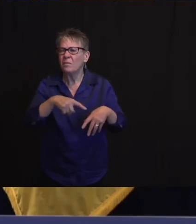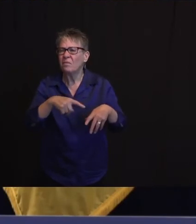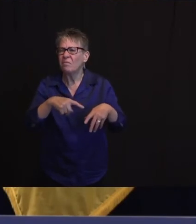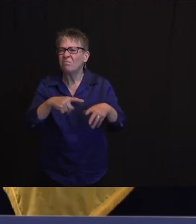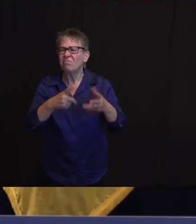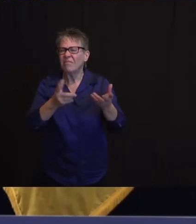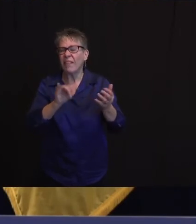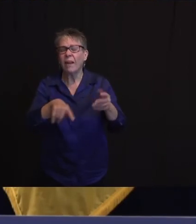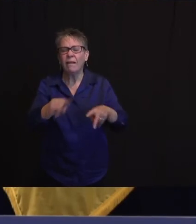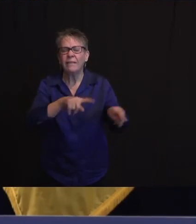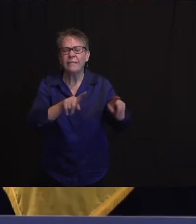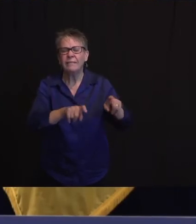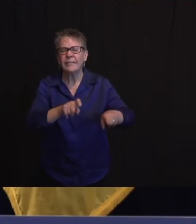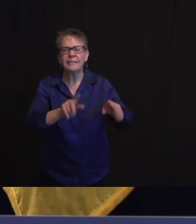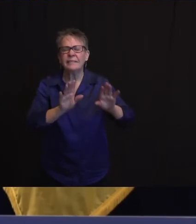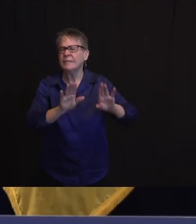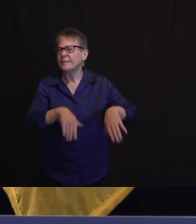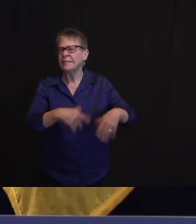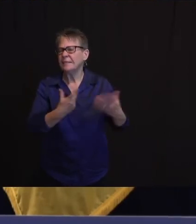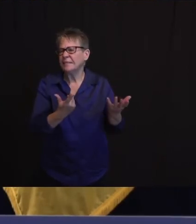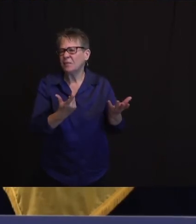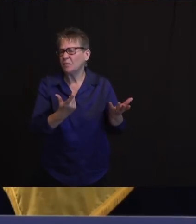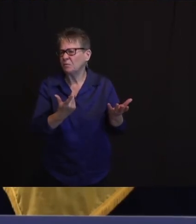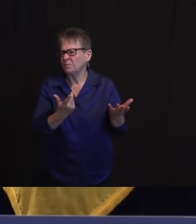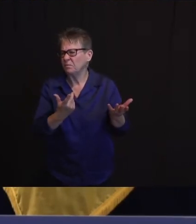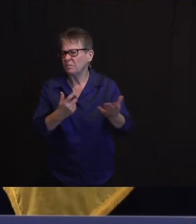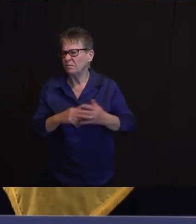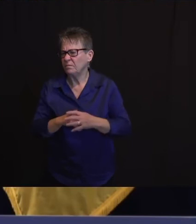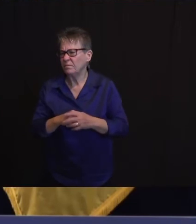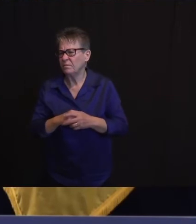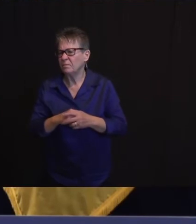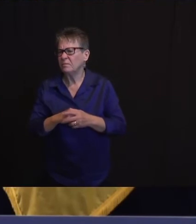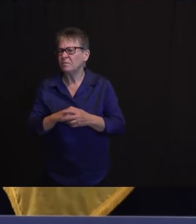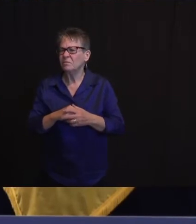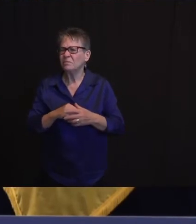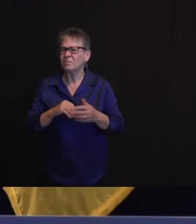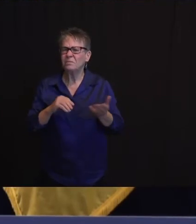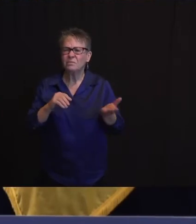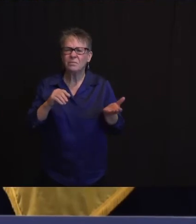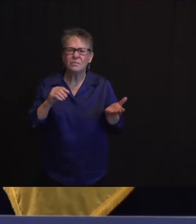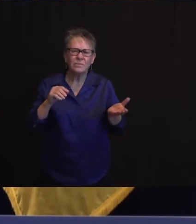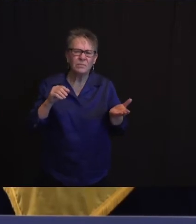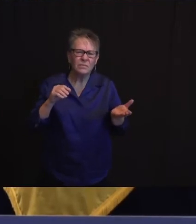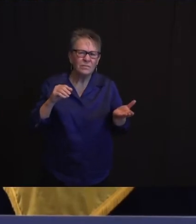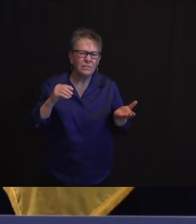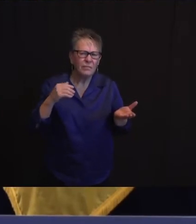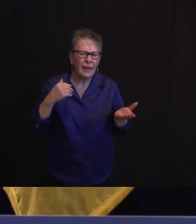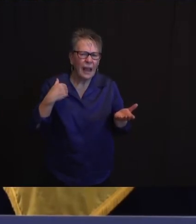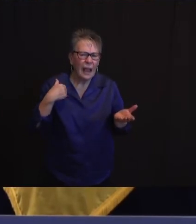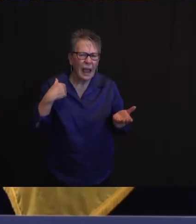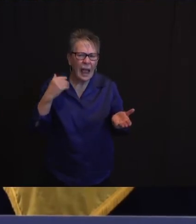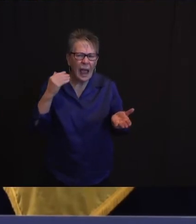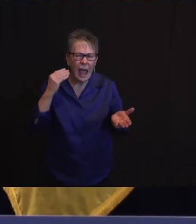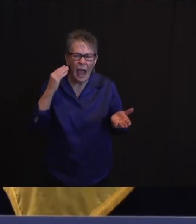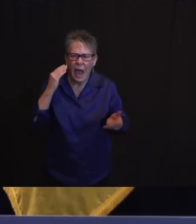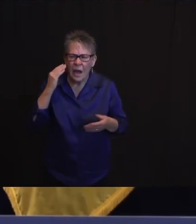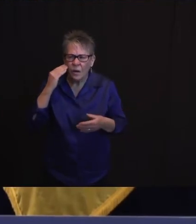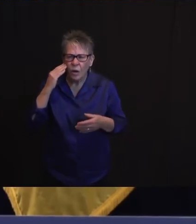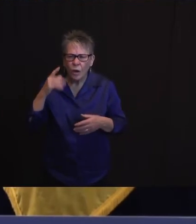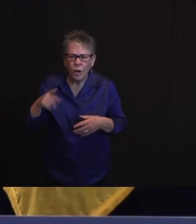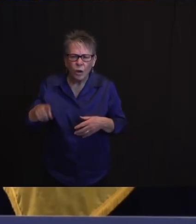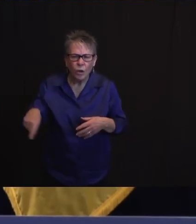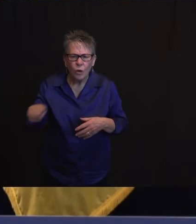Hi, Governor. Hey, good afternoon. So I know you're familiar with Nikki Tierney. She's one of your neighbors in Middletown